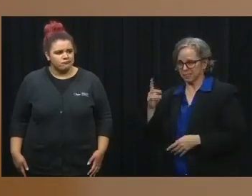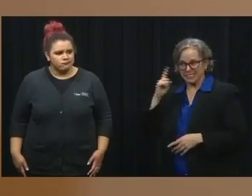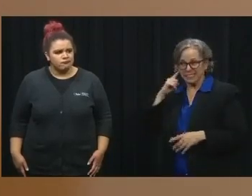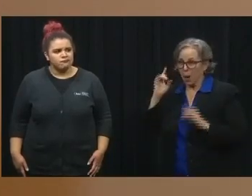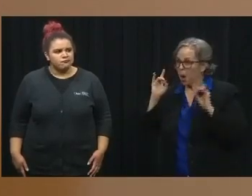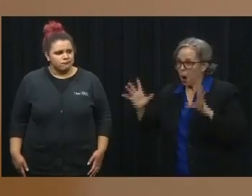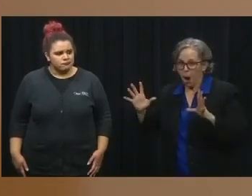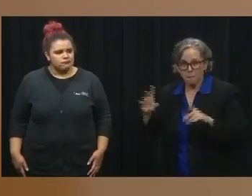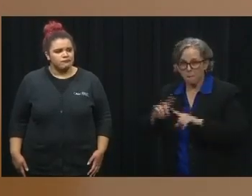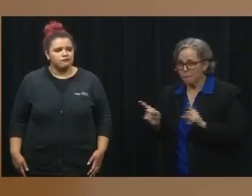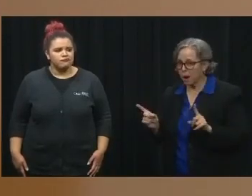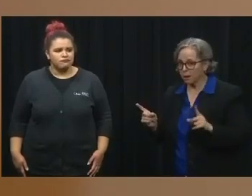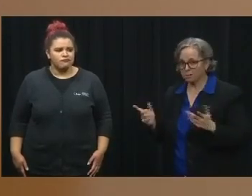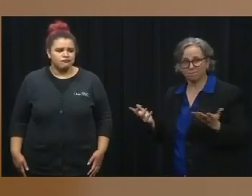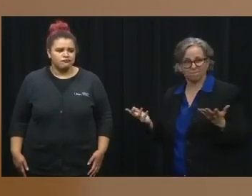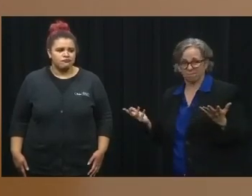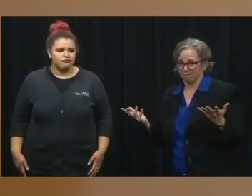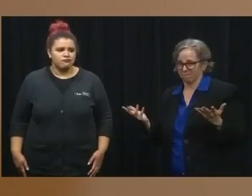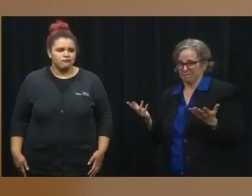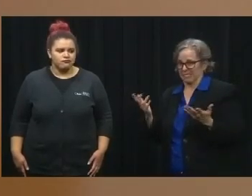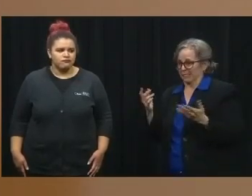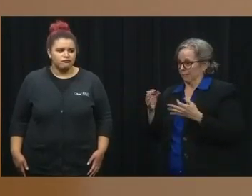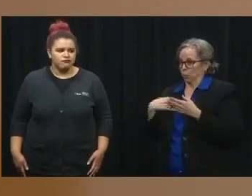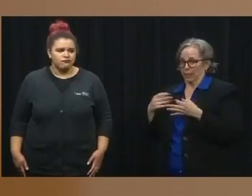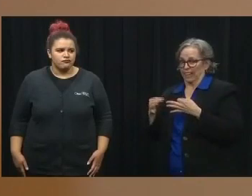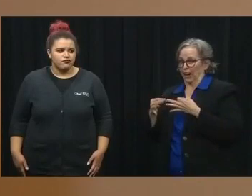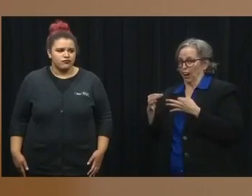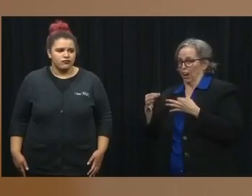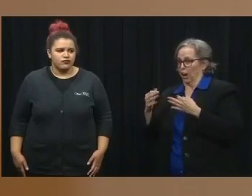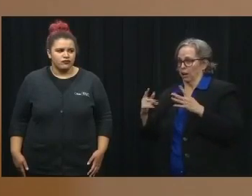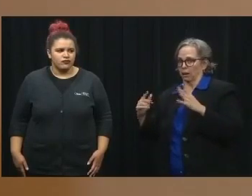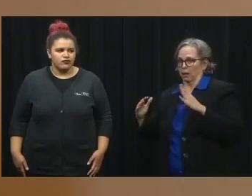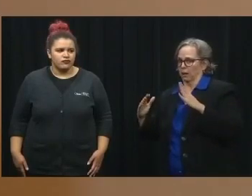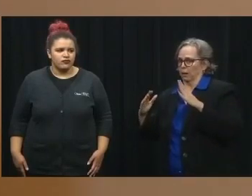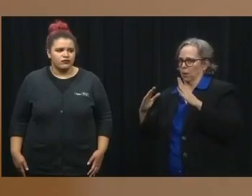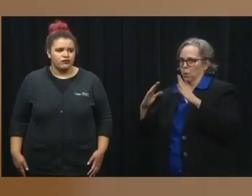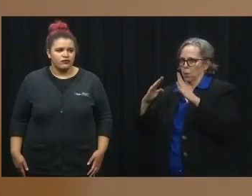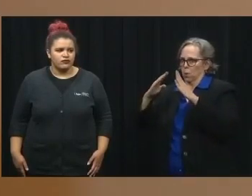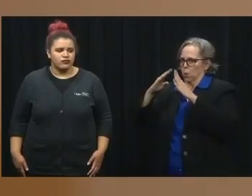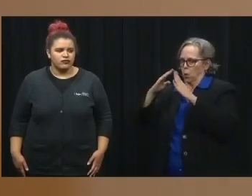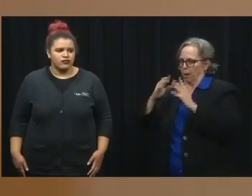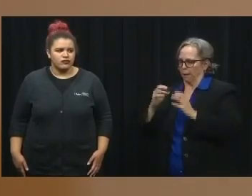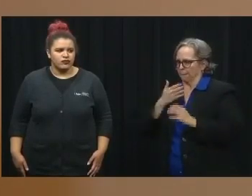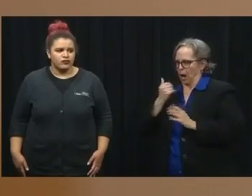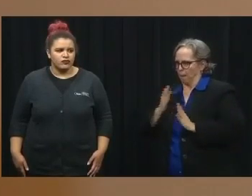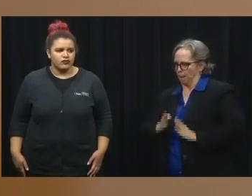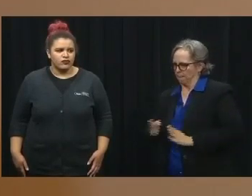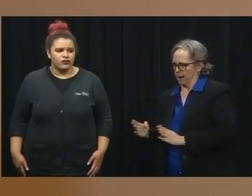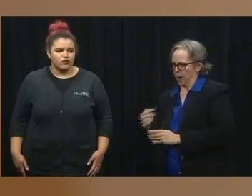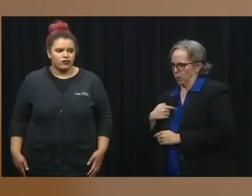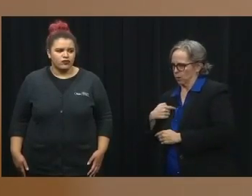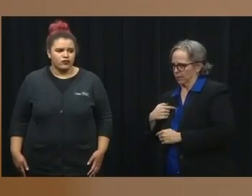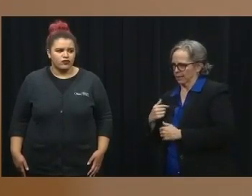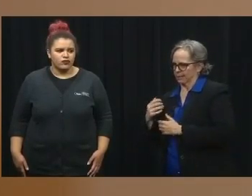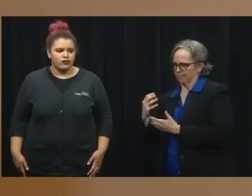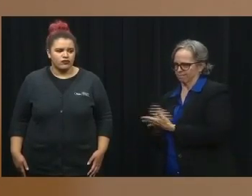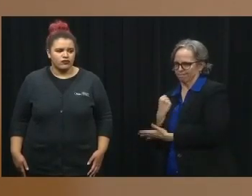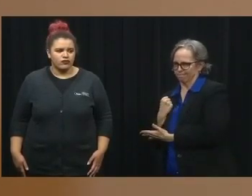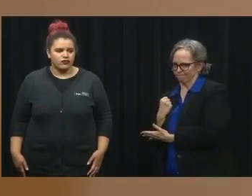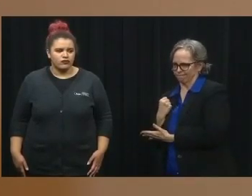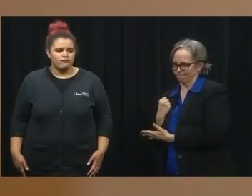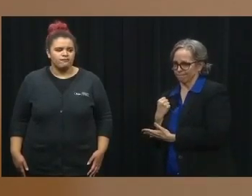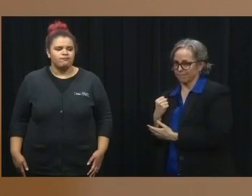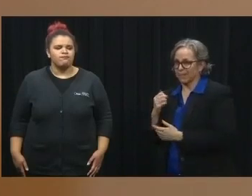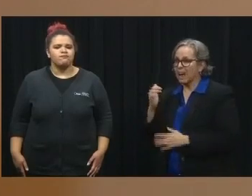that surge off, the better our hospitals are getting ready. They're getting ready and building out their system, so every day matters. Thank